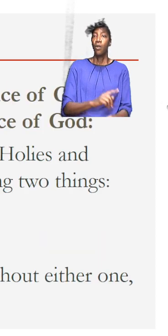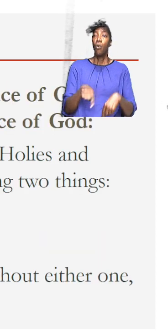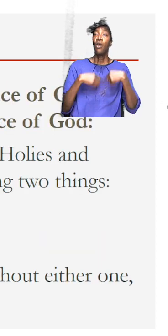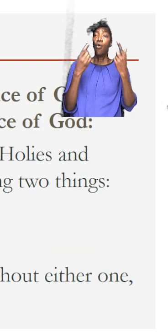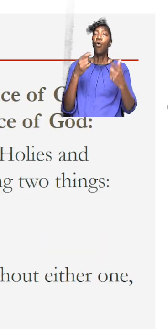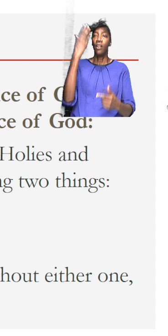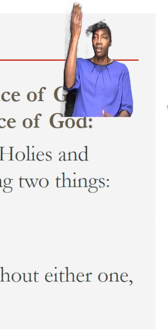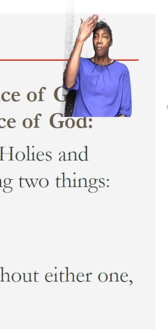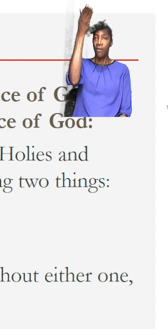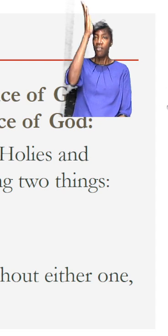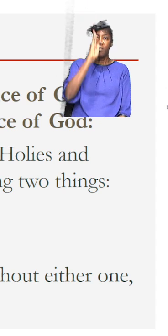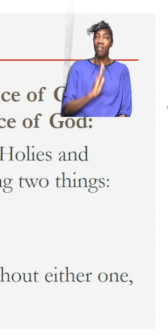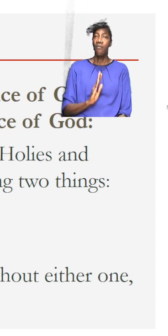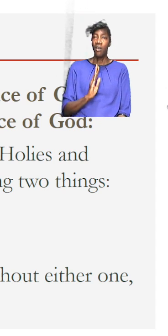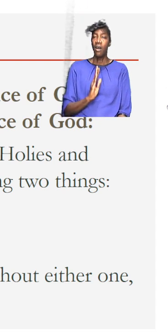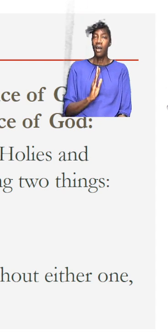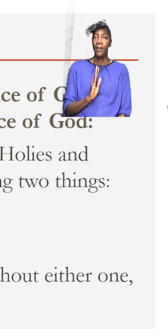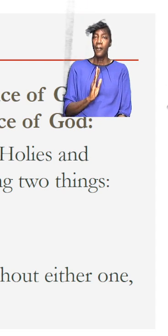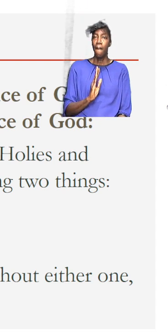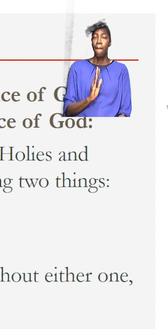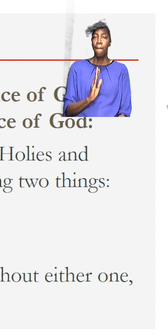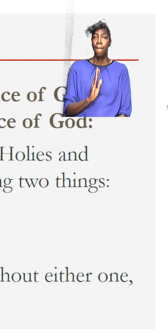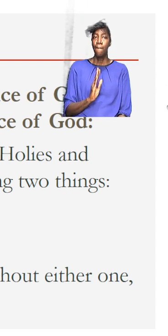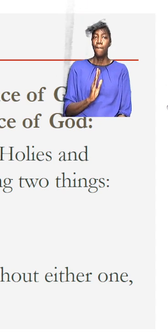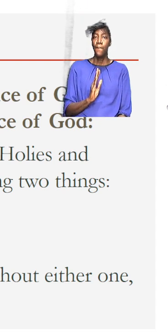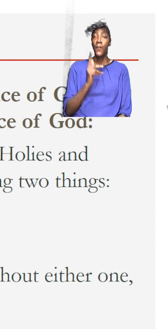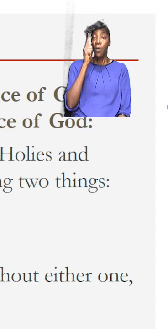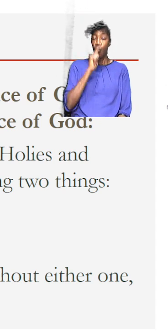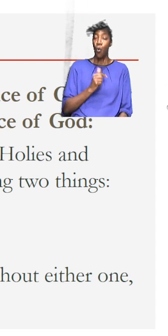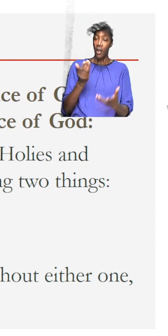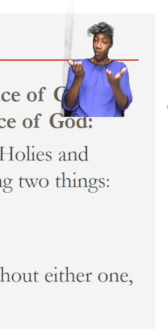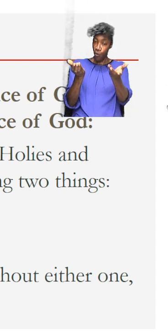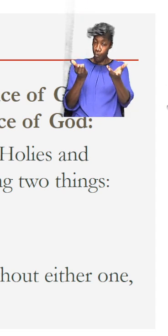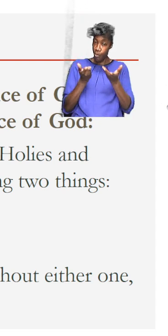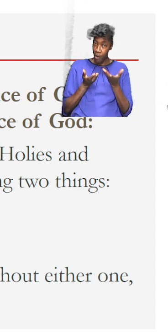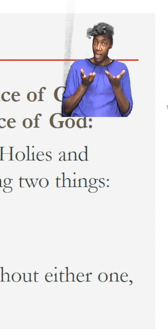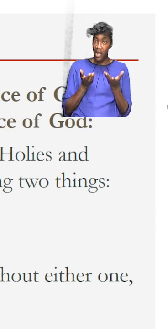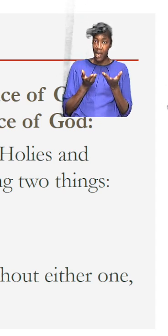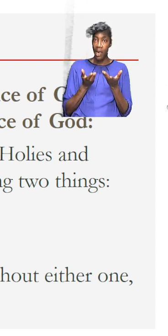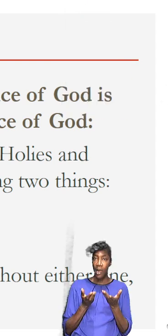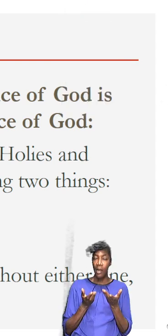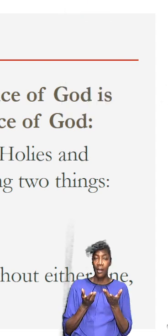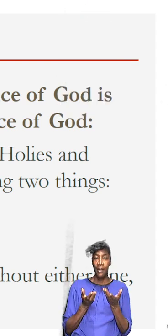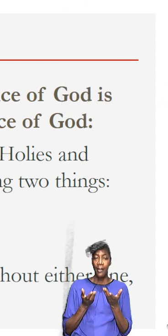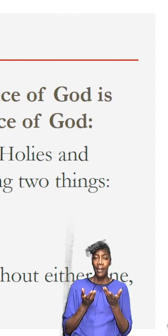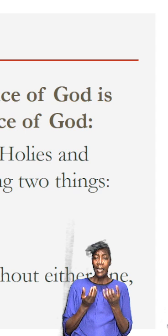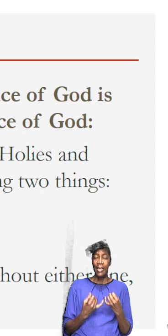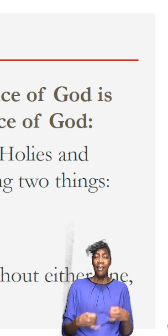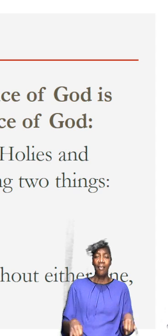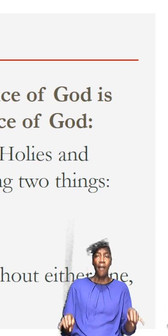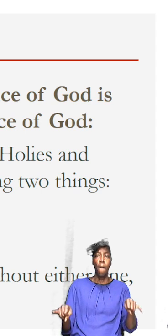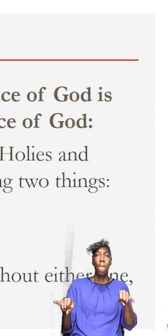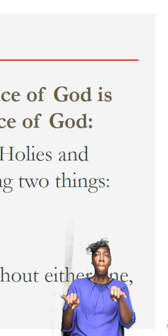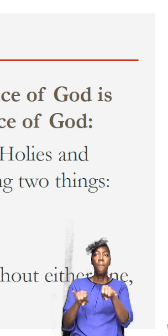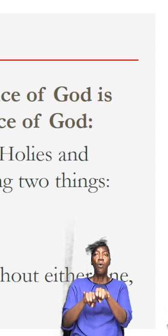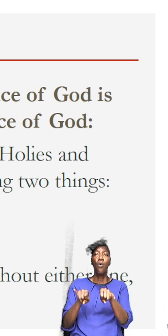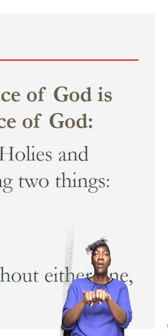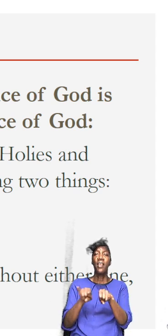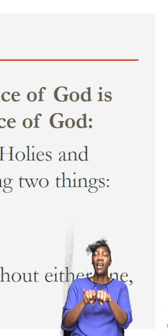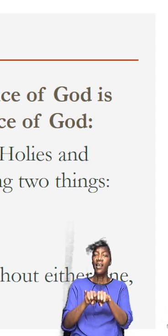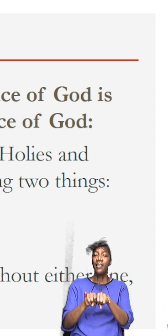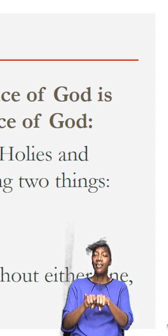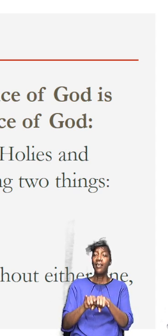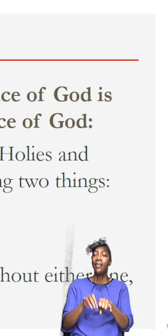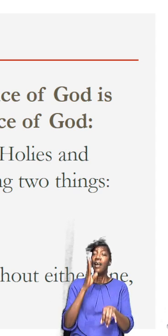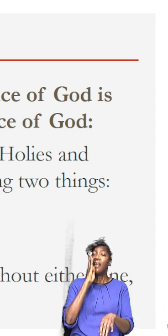the presence of God, what you bring into the presence of God is equally important as being in the presence